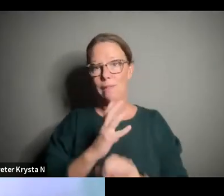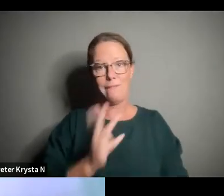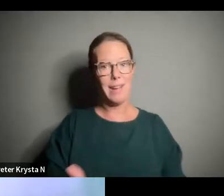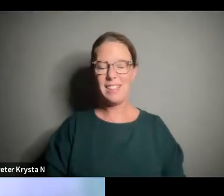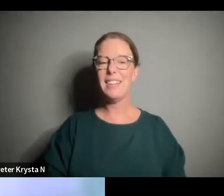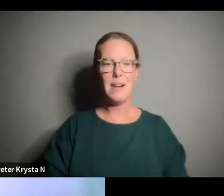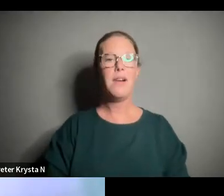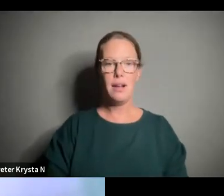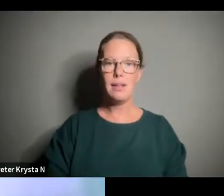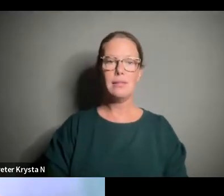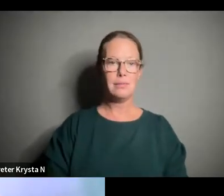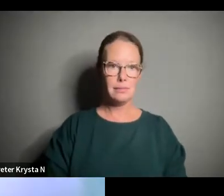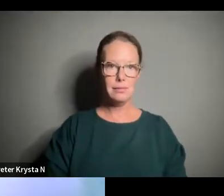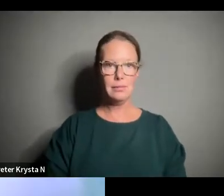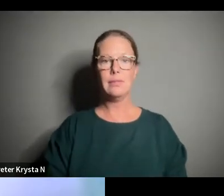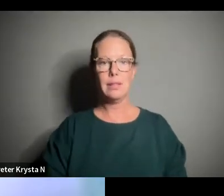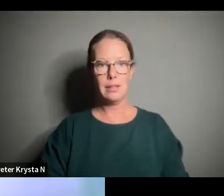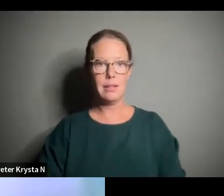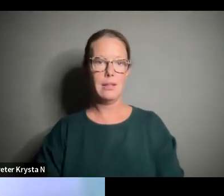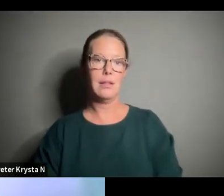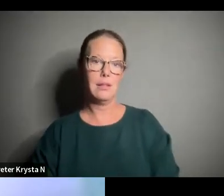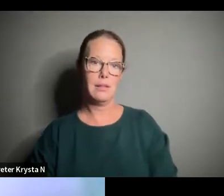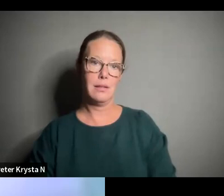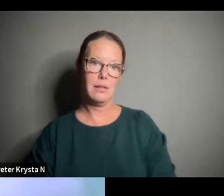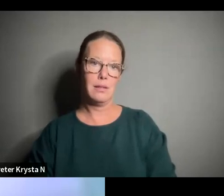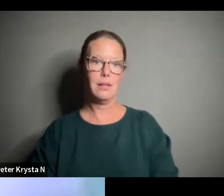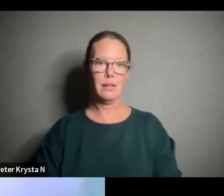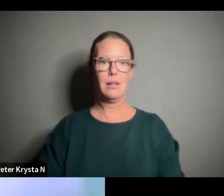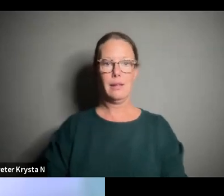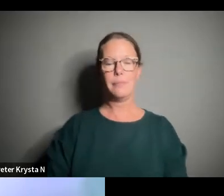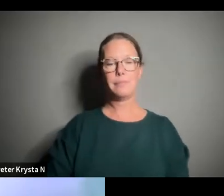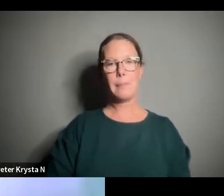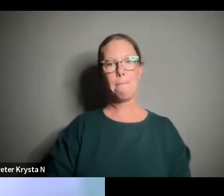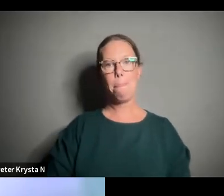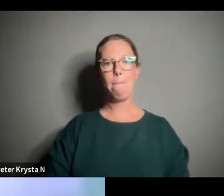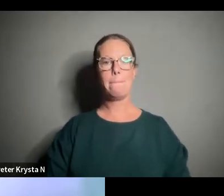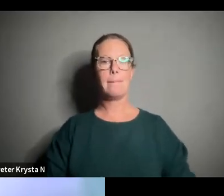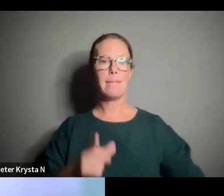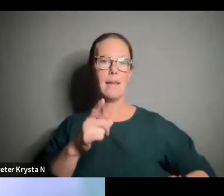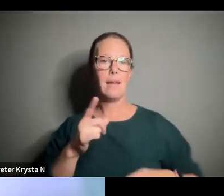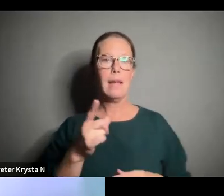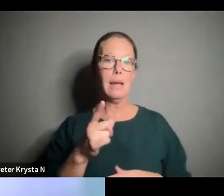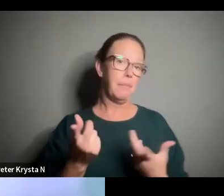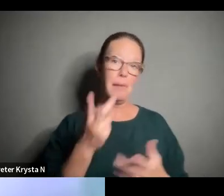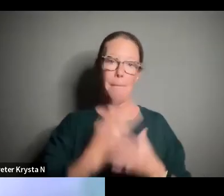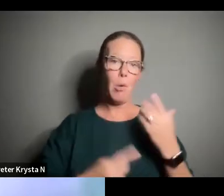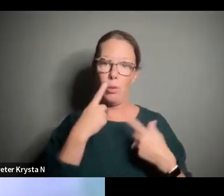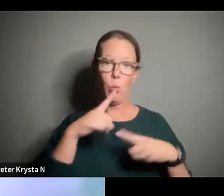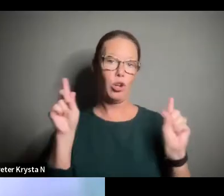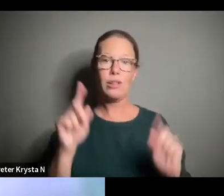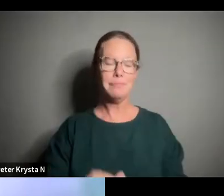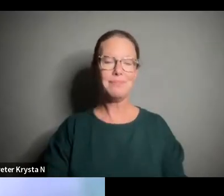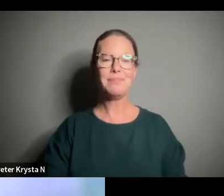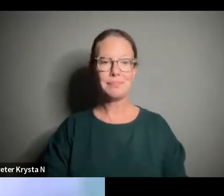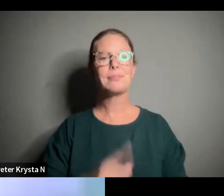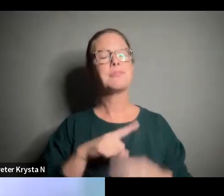that they don't have a percutaneous, it requires a battery pack external like either device, but they both work well. But